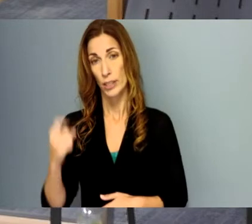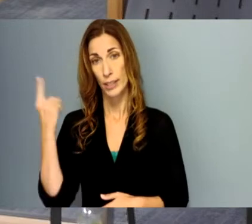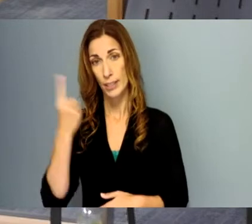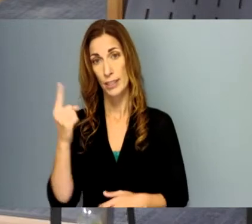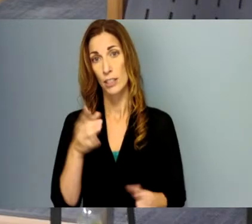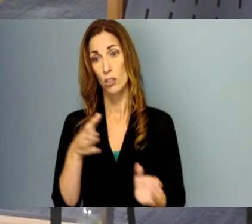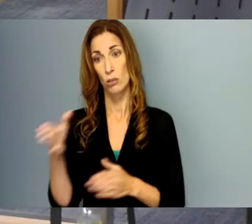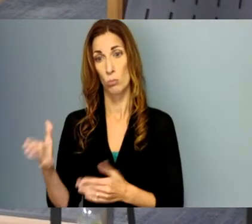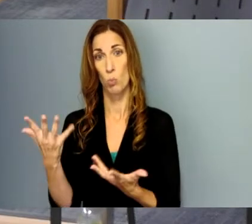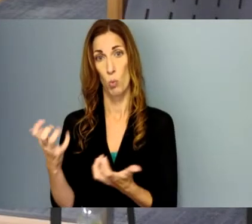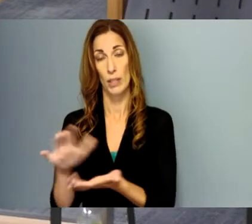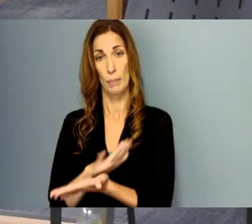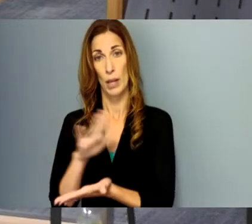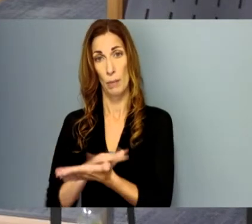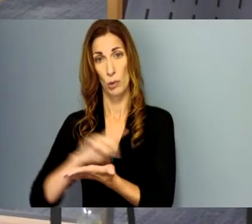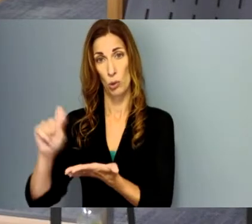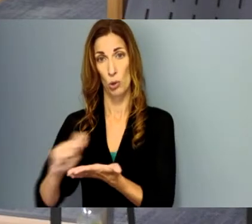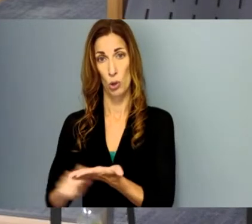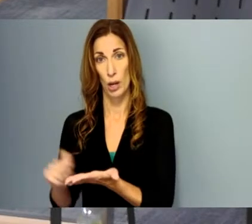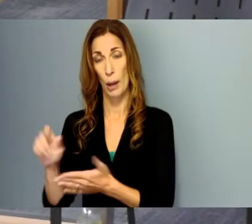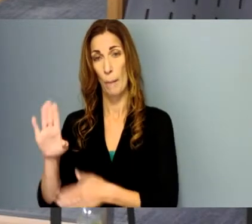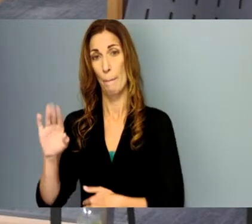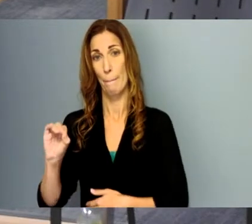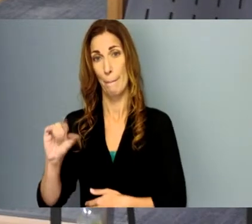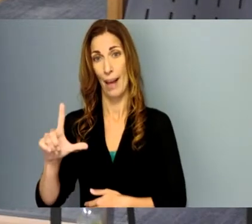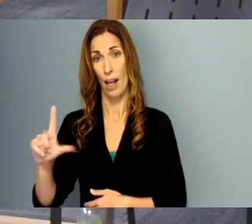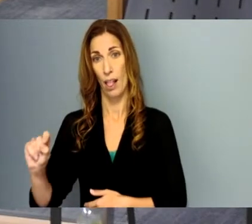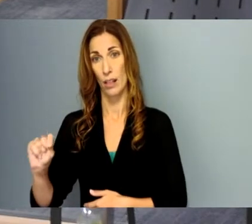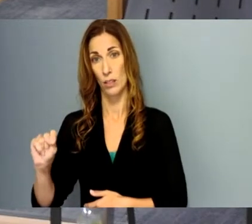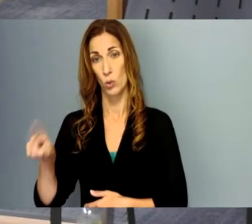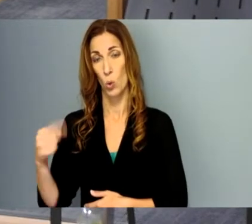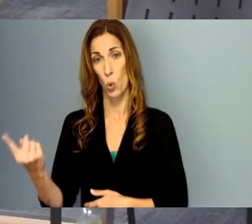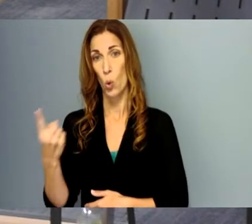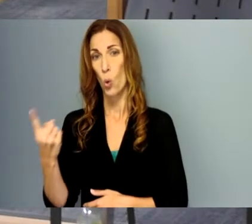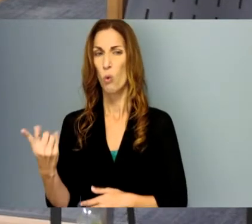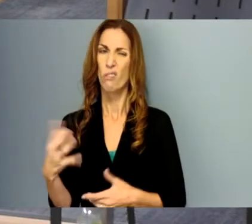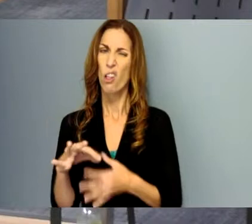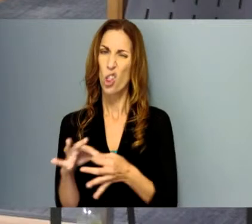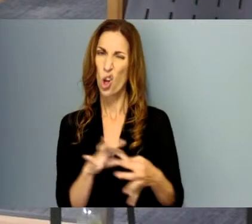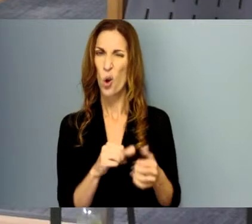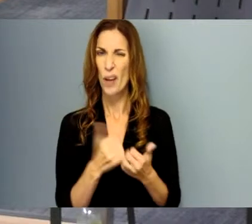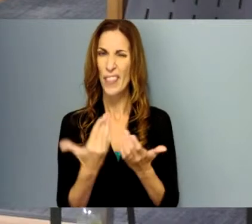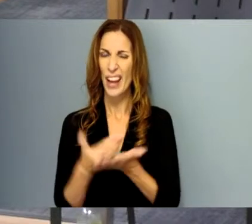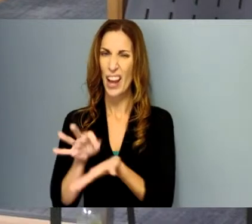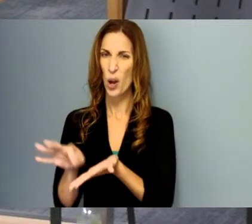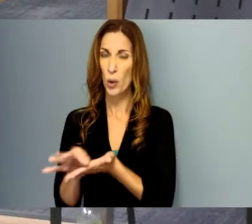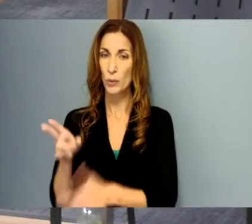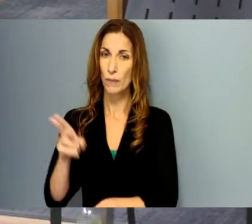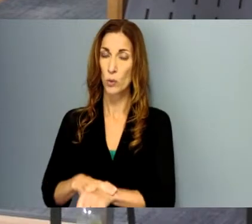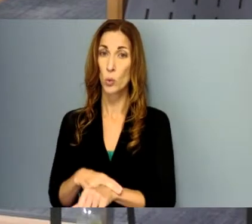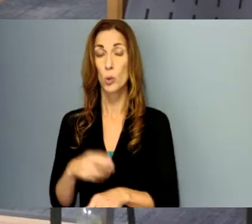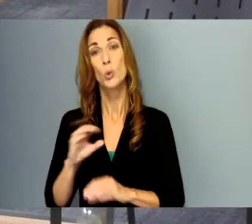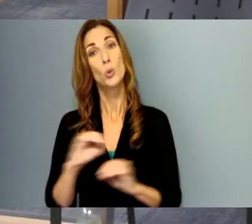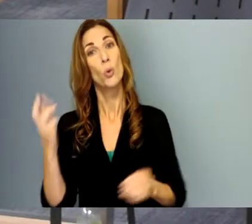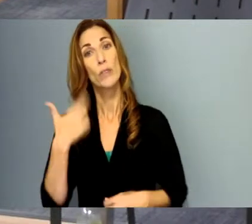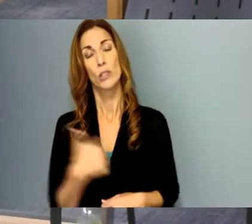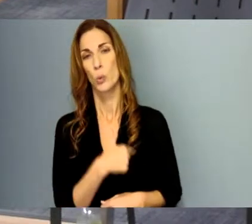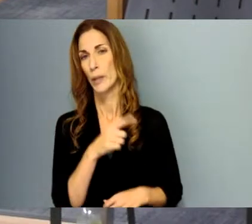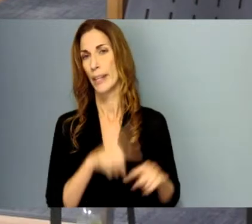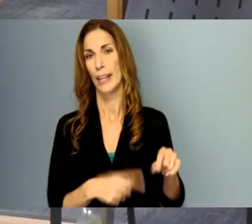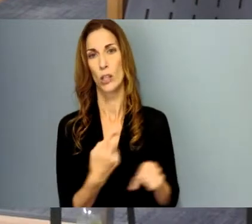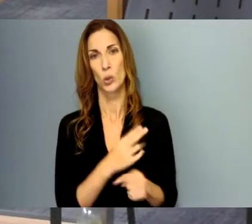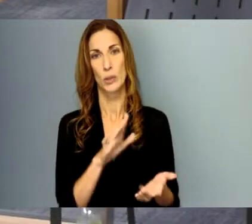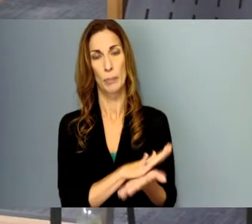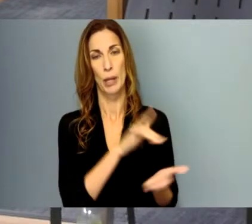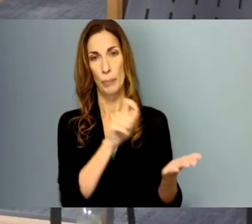moving to paper ballots alone, along with hand counting, of course, There is no reason that Bucks County can't use paper ballots